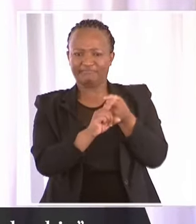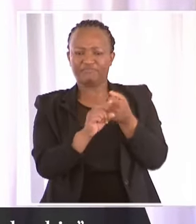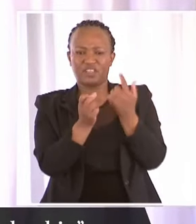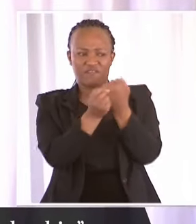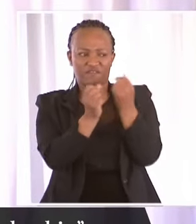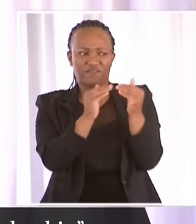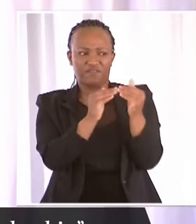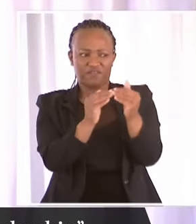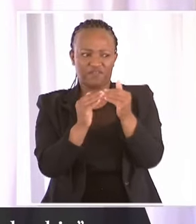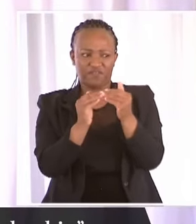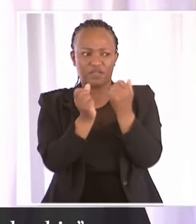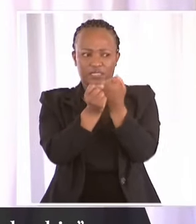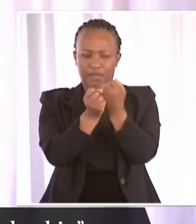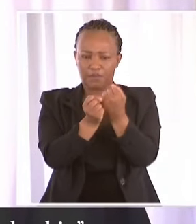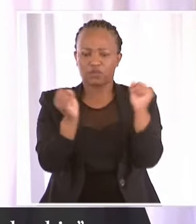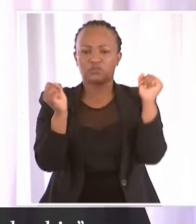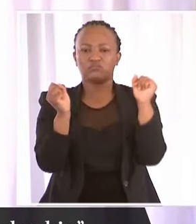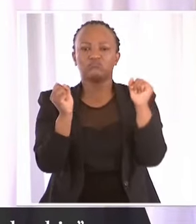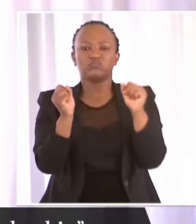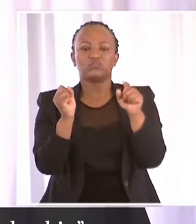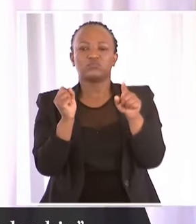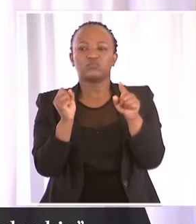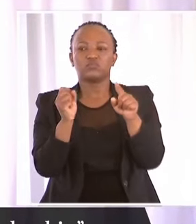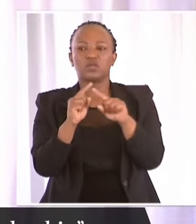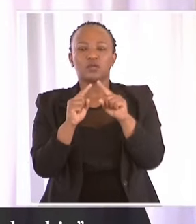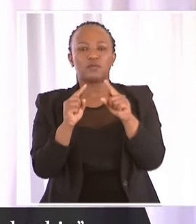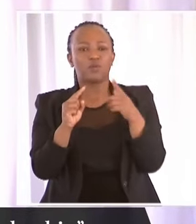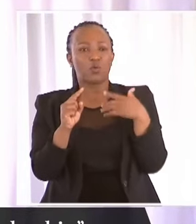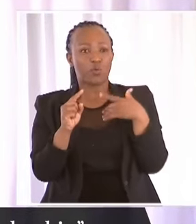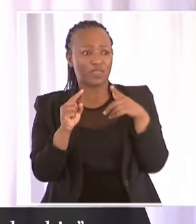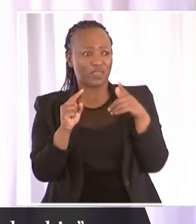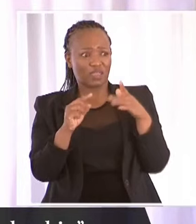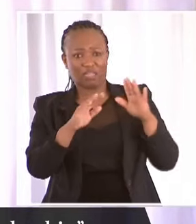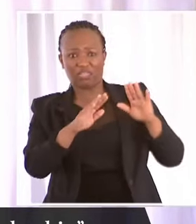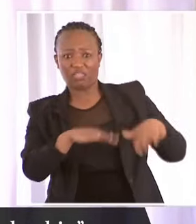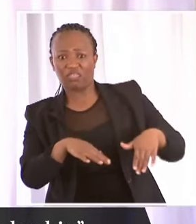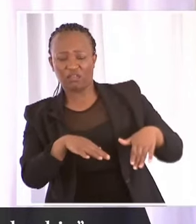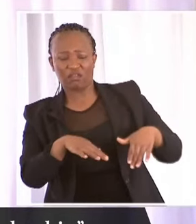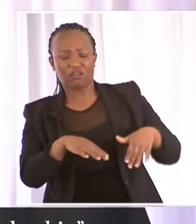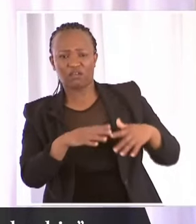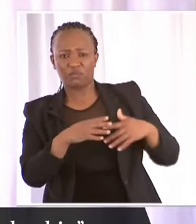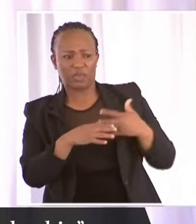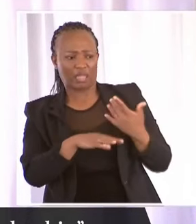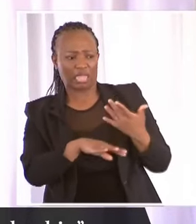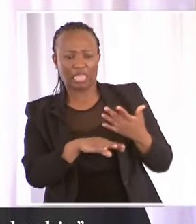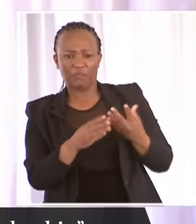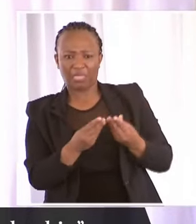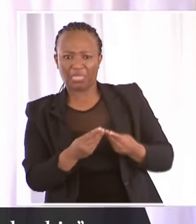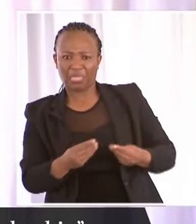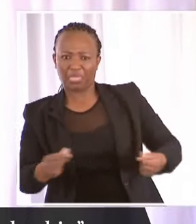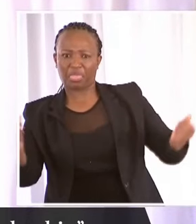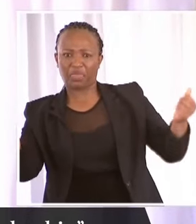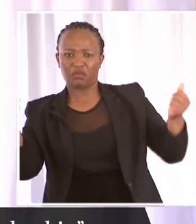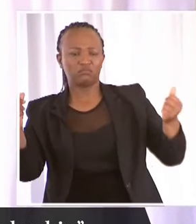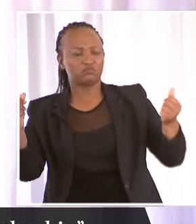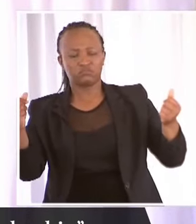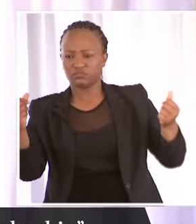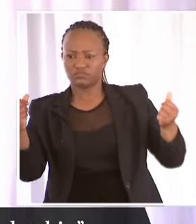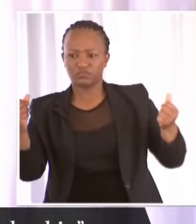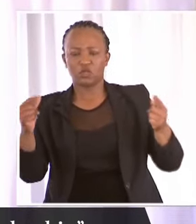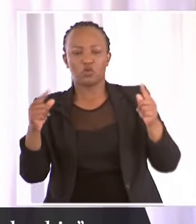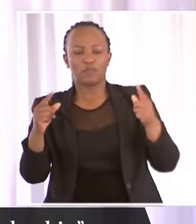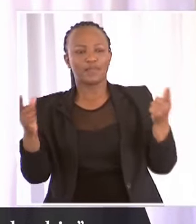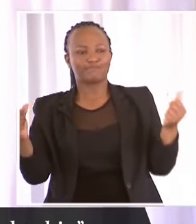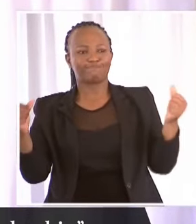our democracy, not to let those roots wither and die. We must return